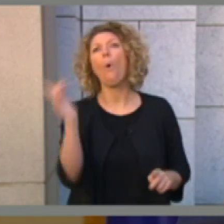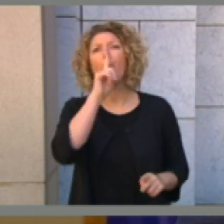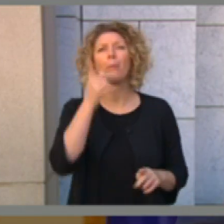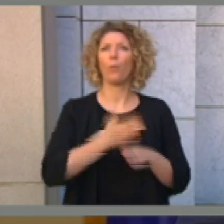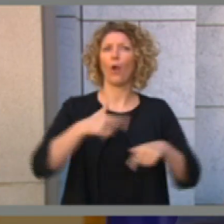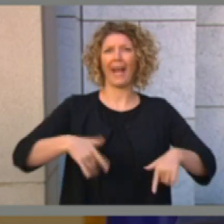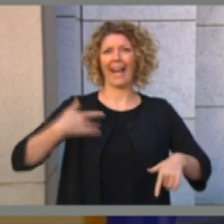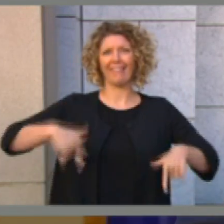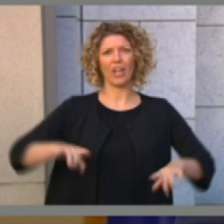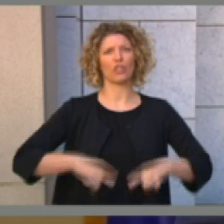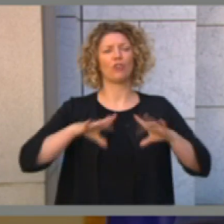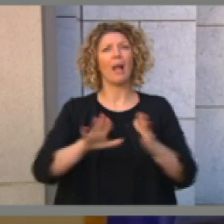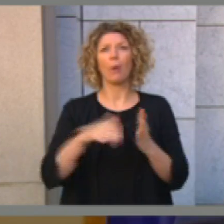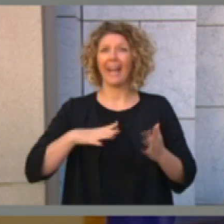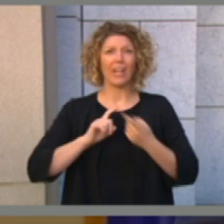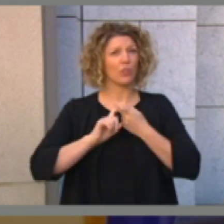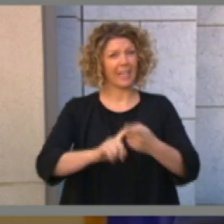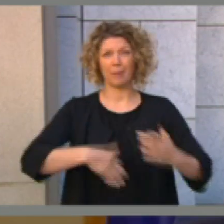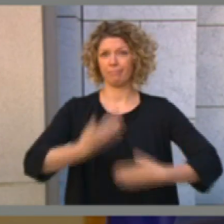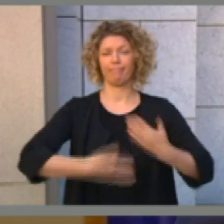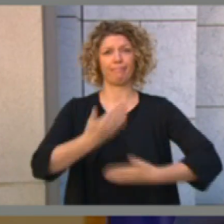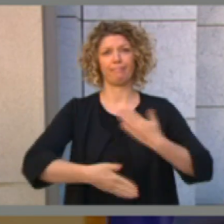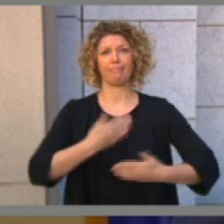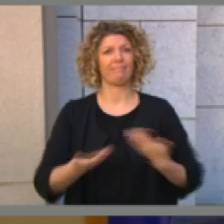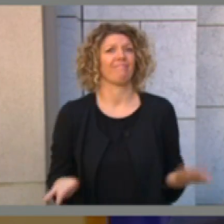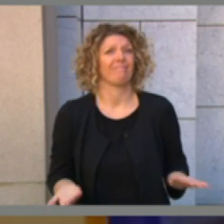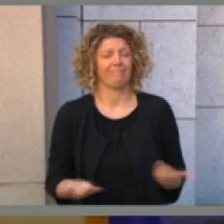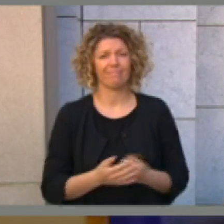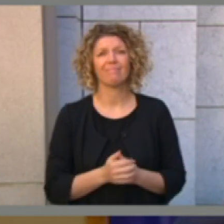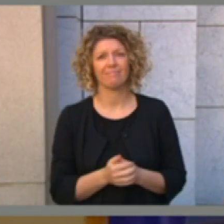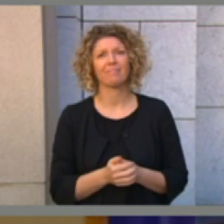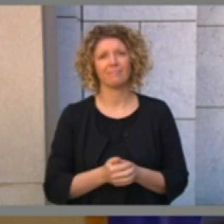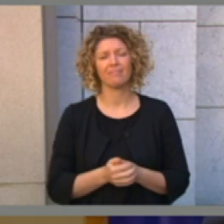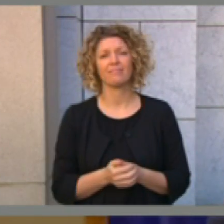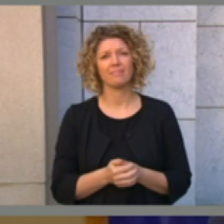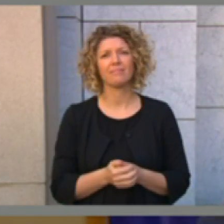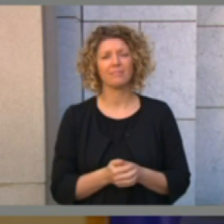keep our country running in the best possible way in the interests of all Australians.